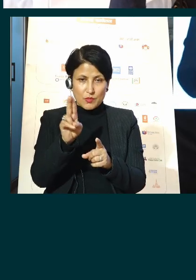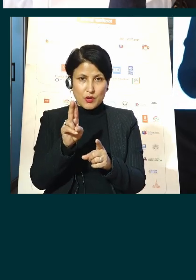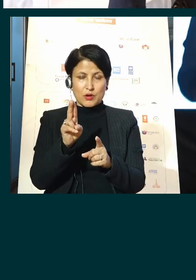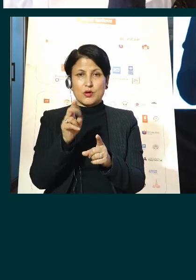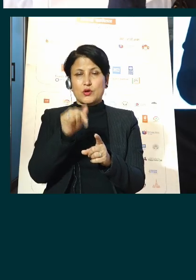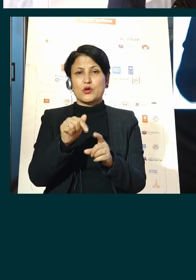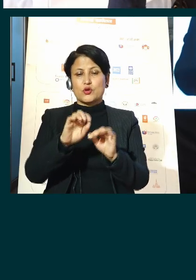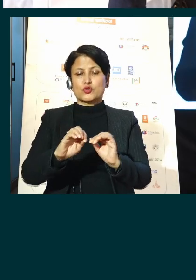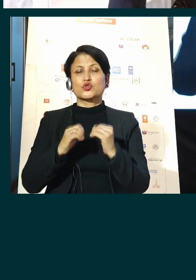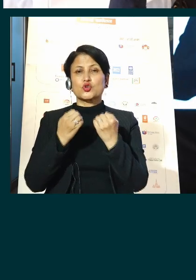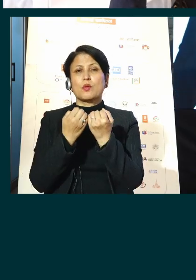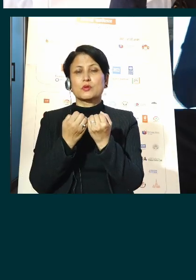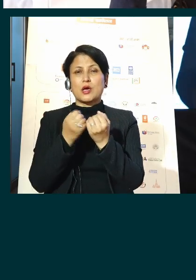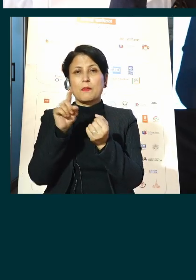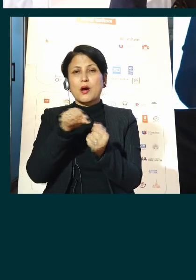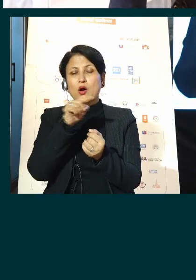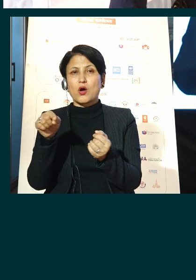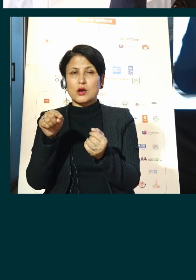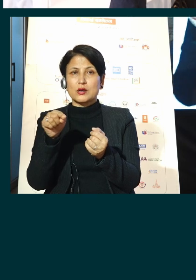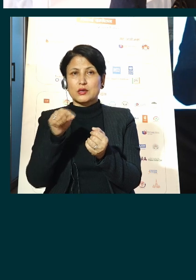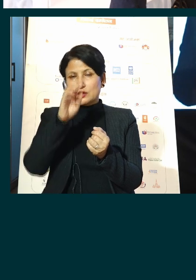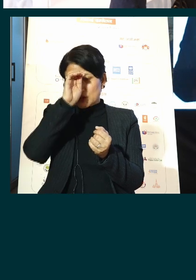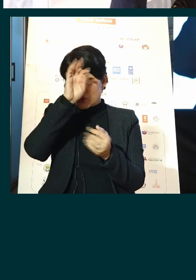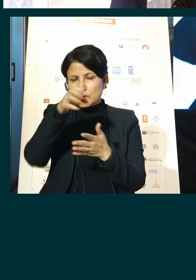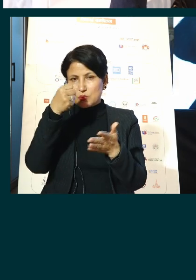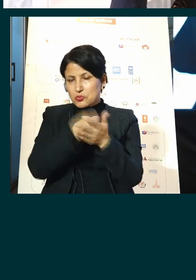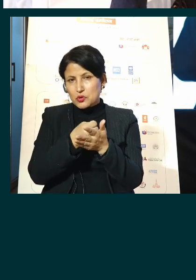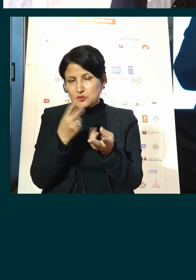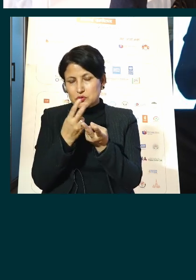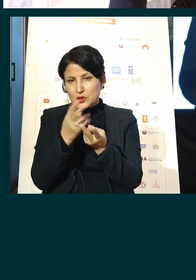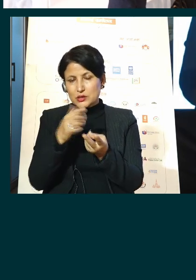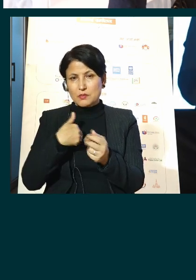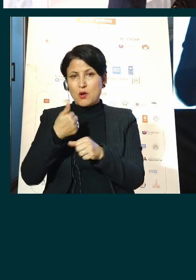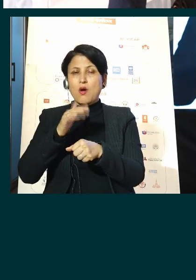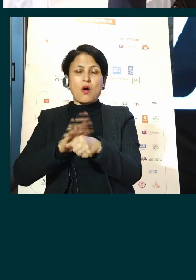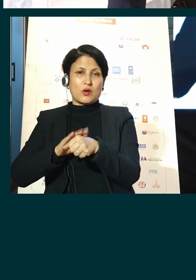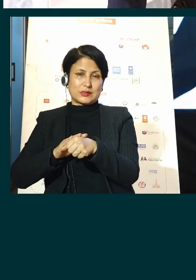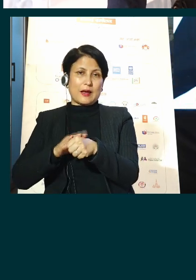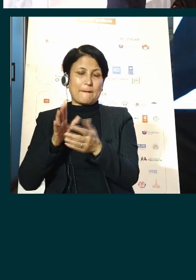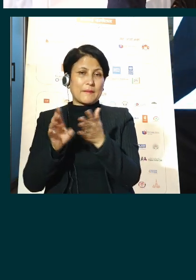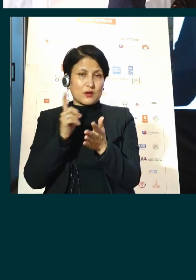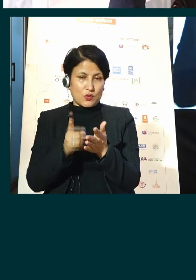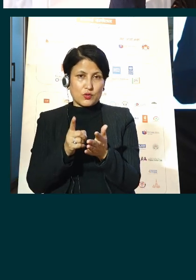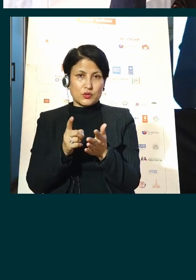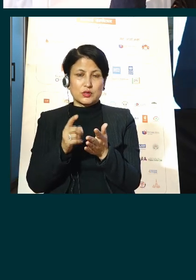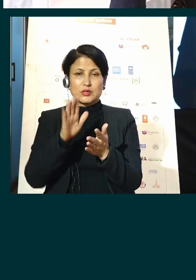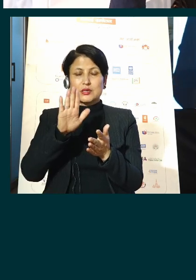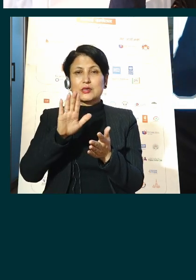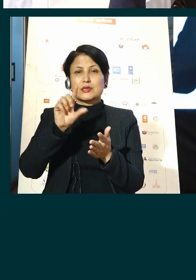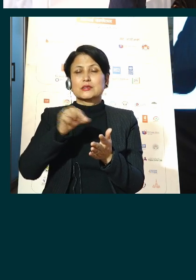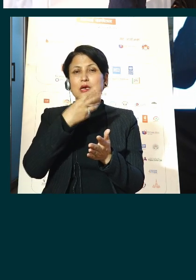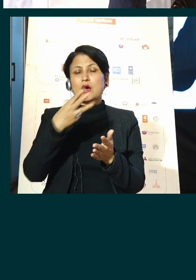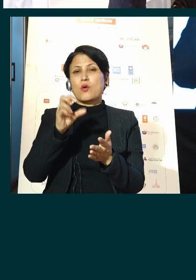because it's my community, I belong to Acham, and 𝐶𝐲 really means is a person who is having